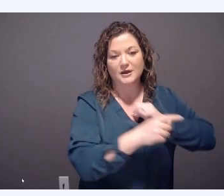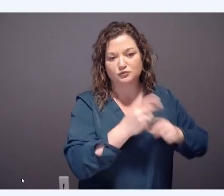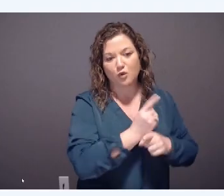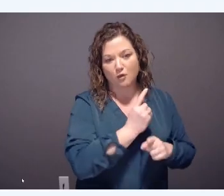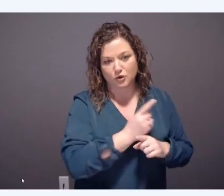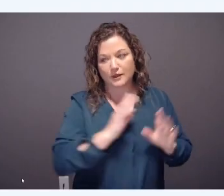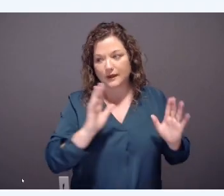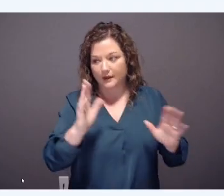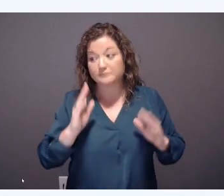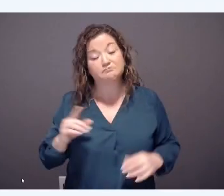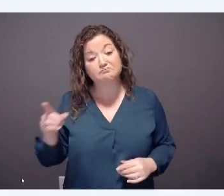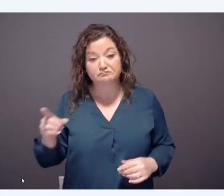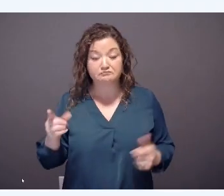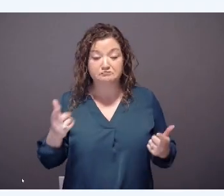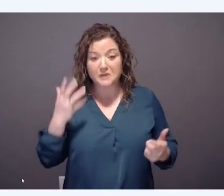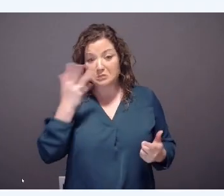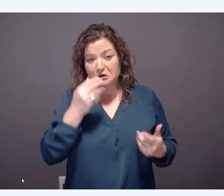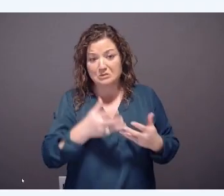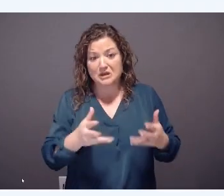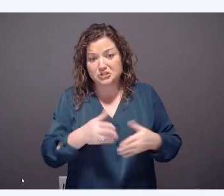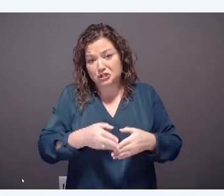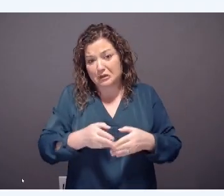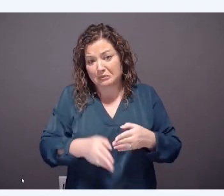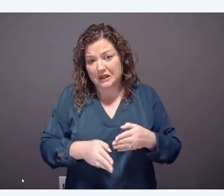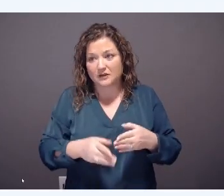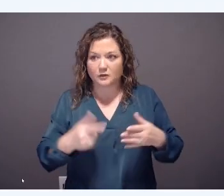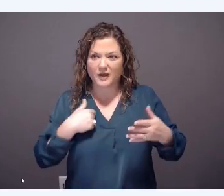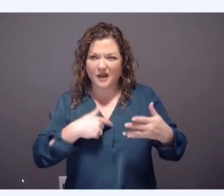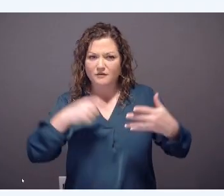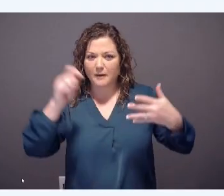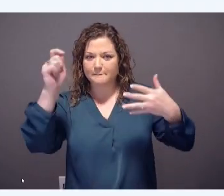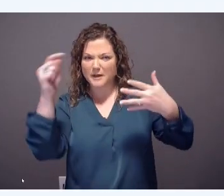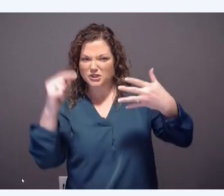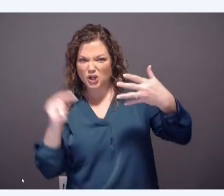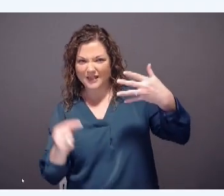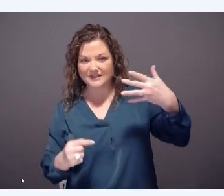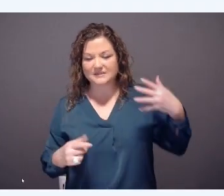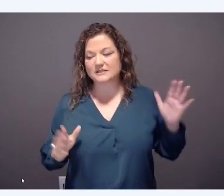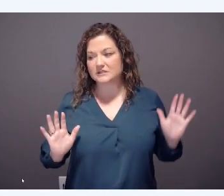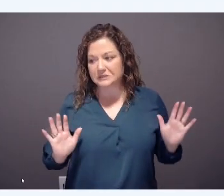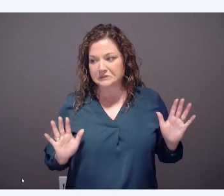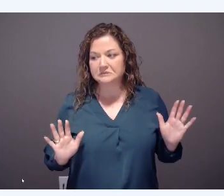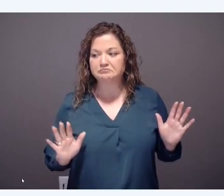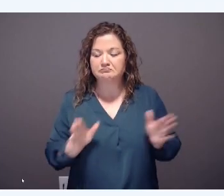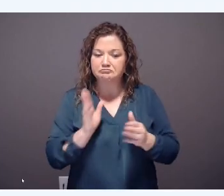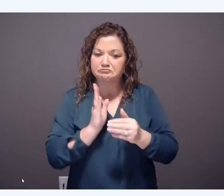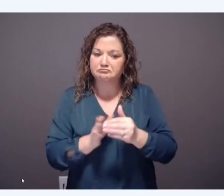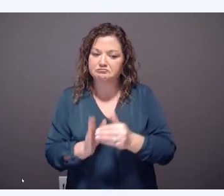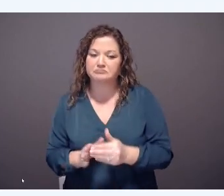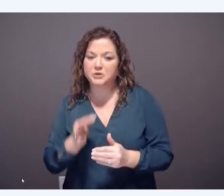substantially complete. We're going through the punch list items, and this one will be knocked out pretty soon.